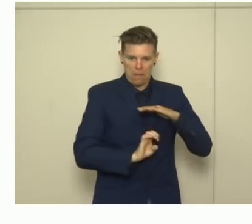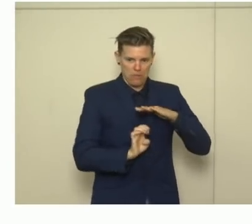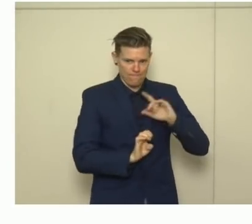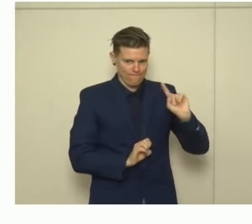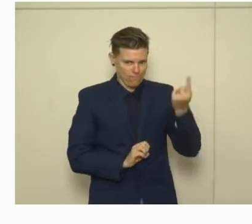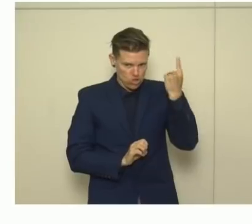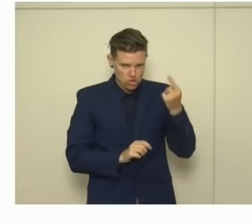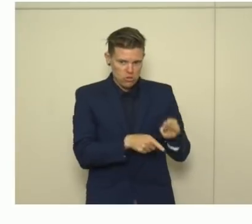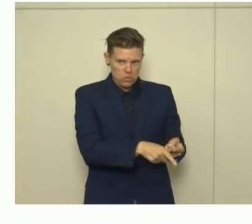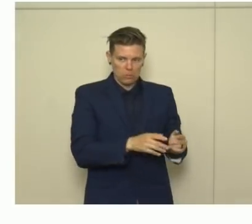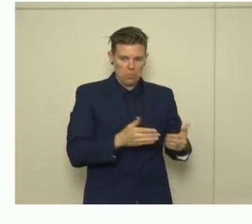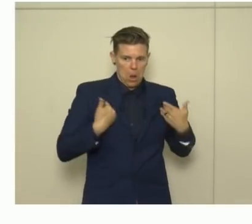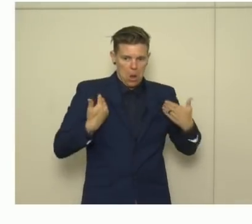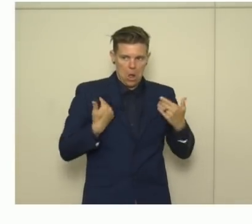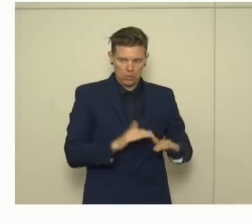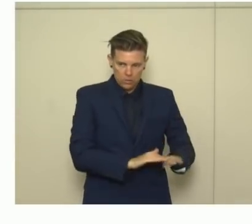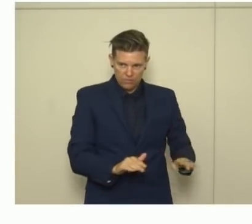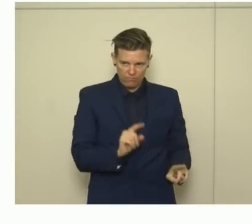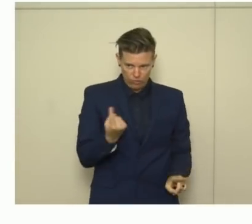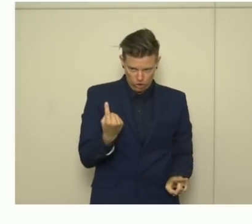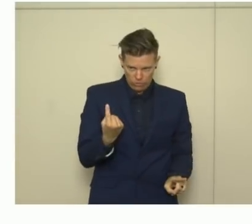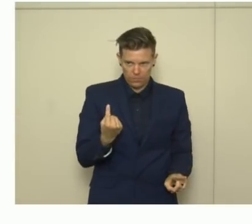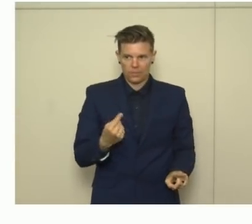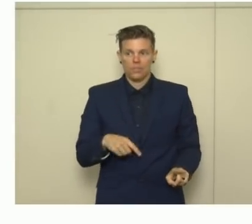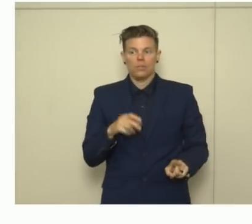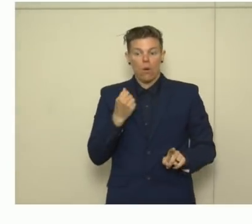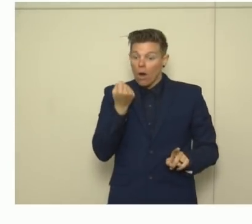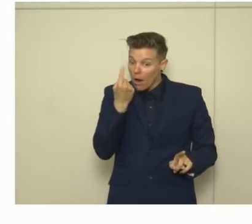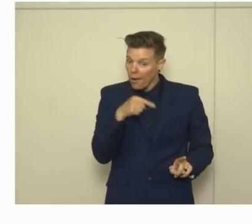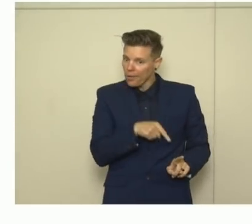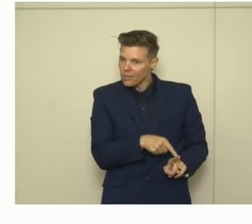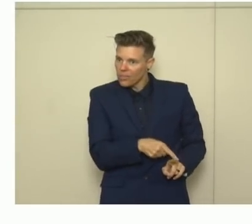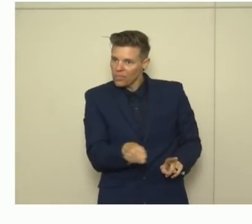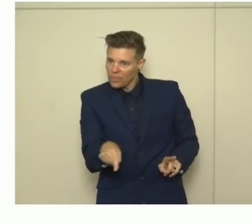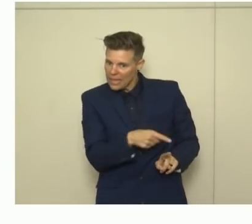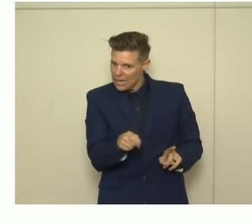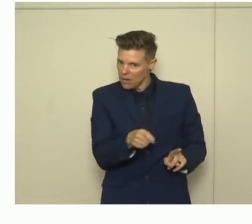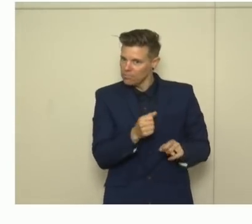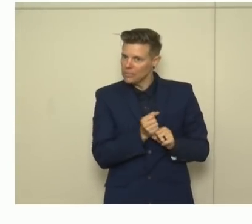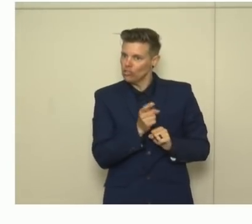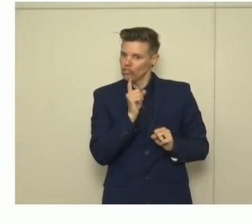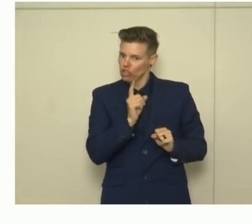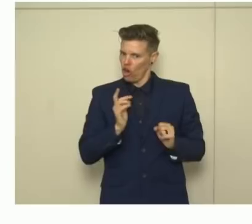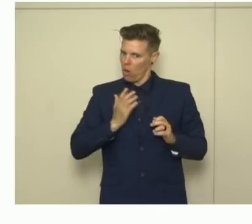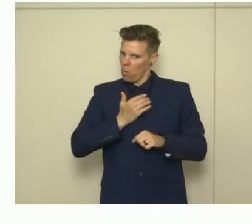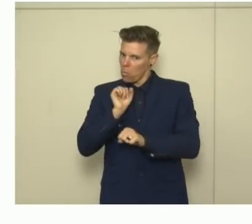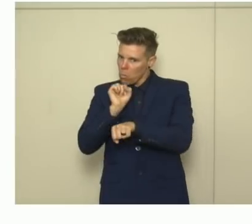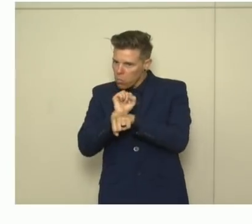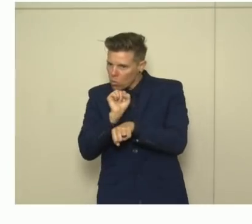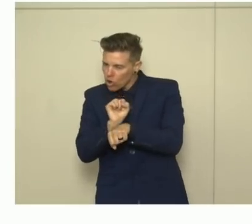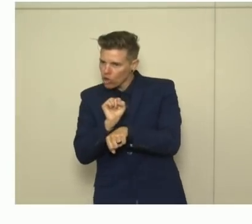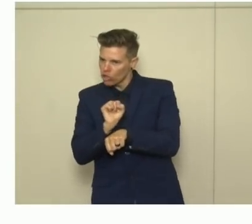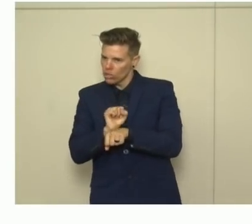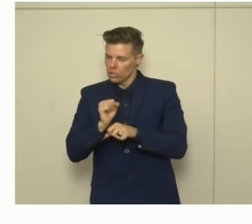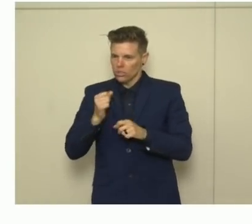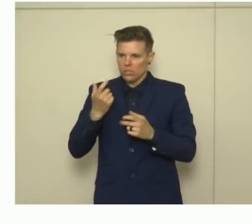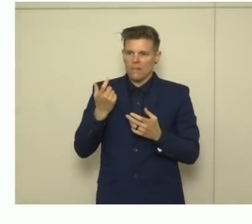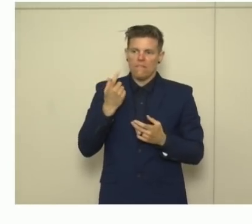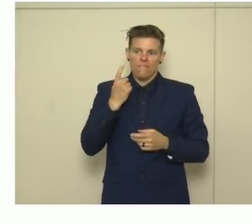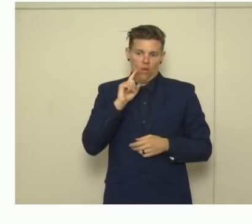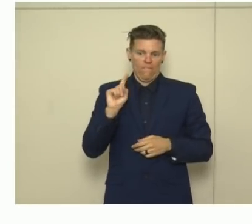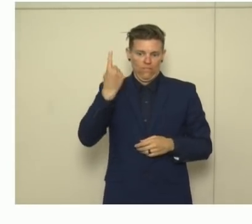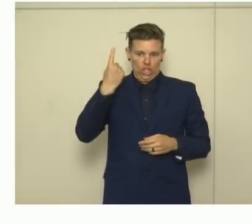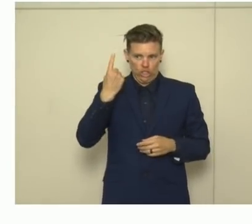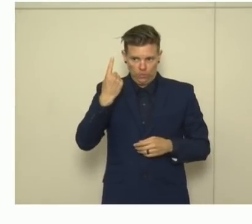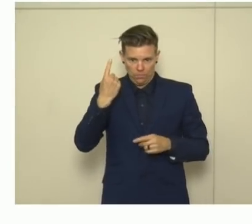are about our capacity as a state to make sure that the work we're doing will, for the first bullet, meet the